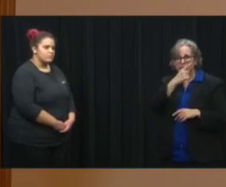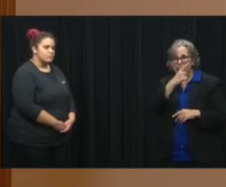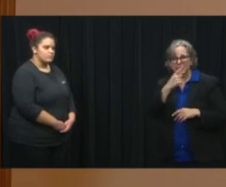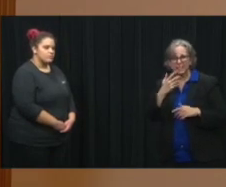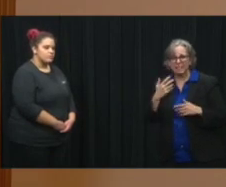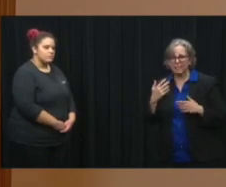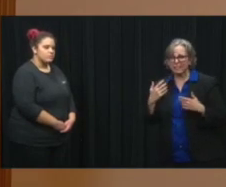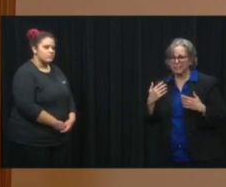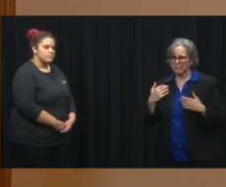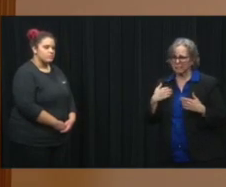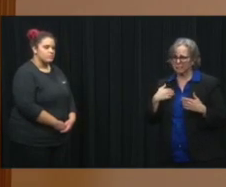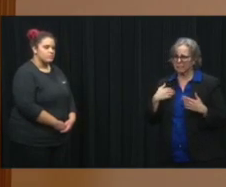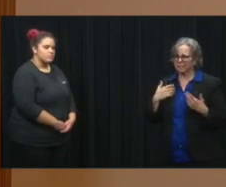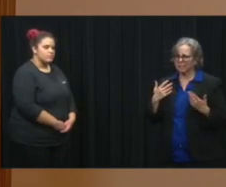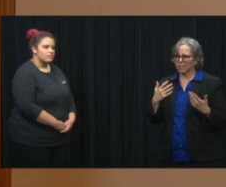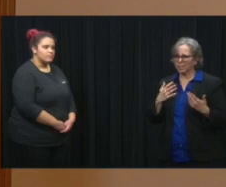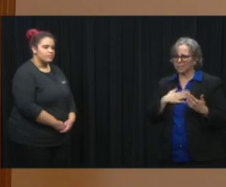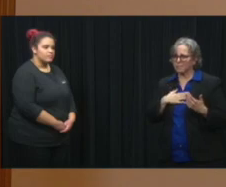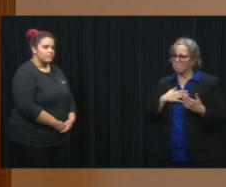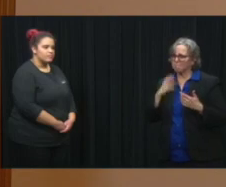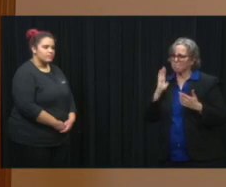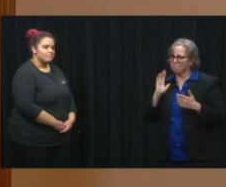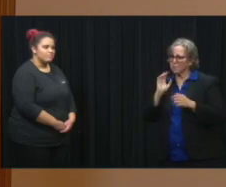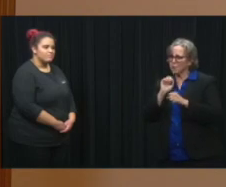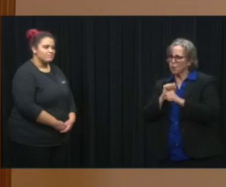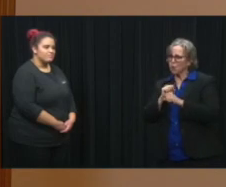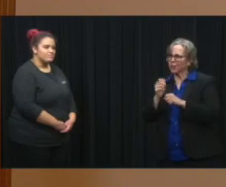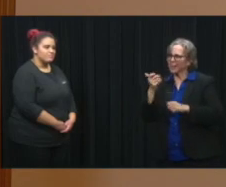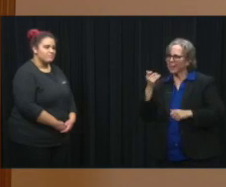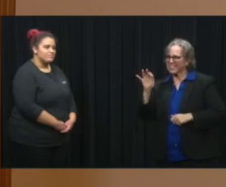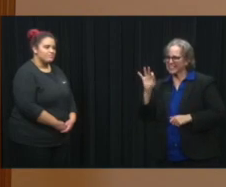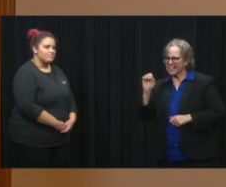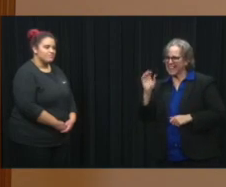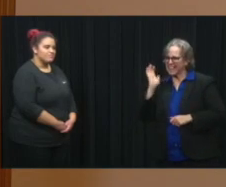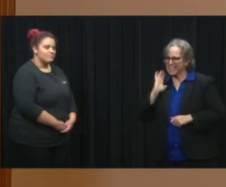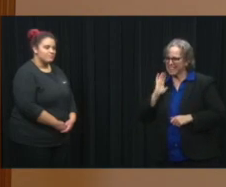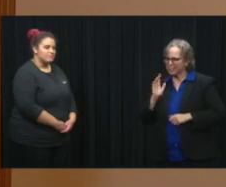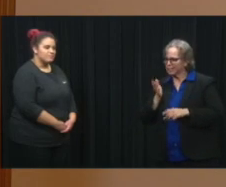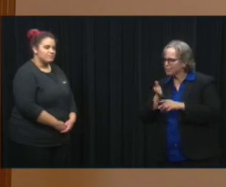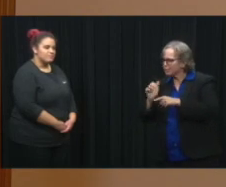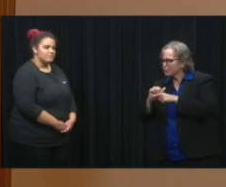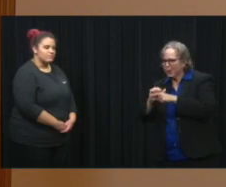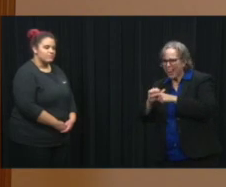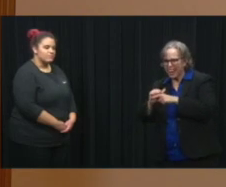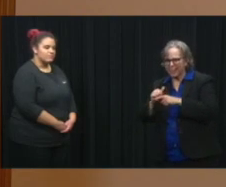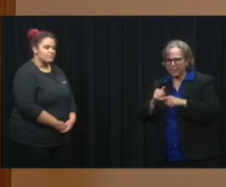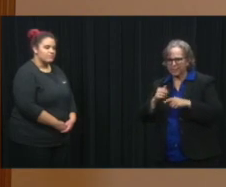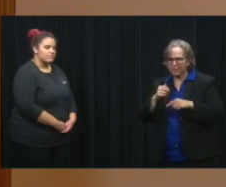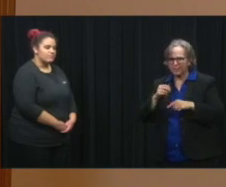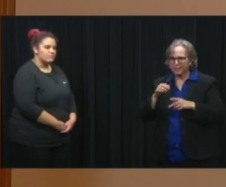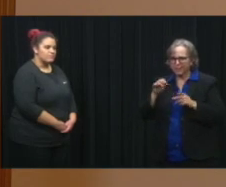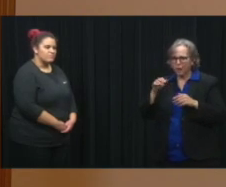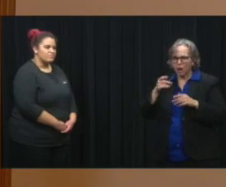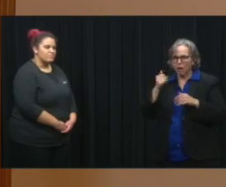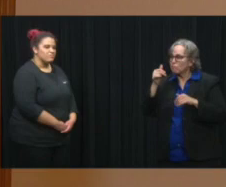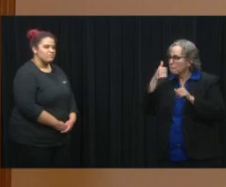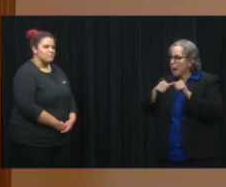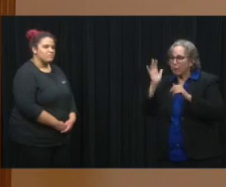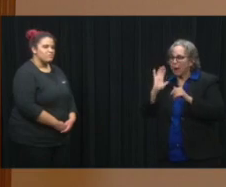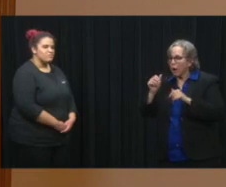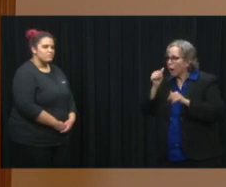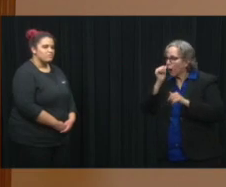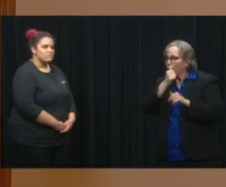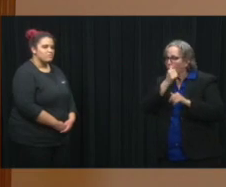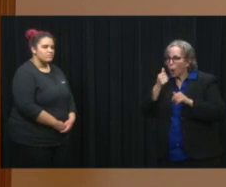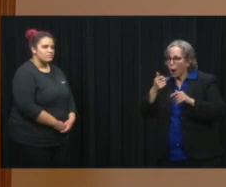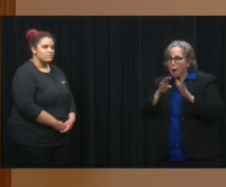in 1990 during my residency, during the peak of the crack cocaine epidemic, and I remember what a battlefield it was